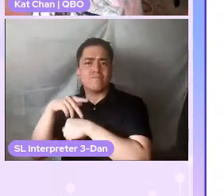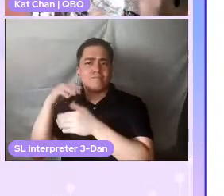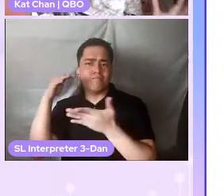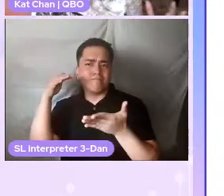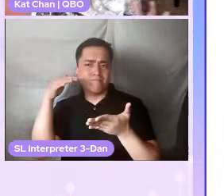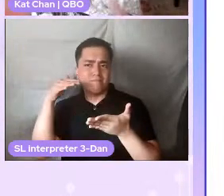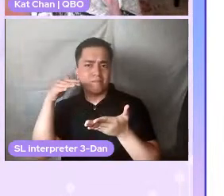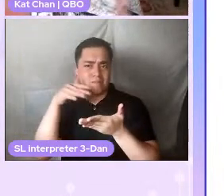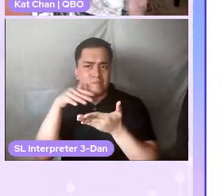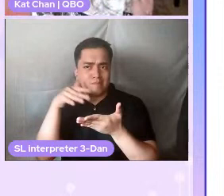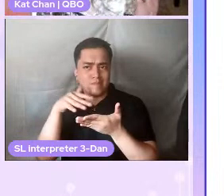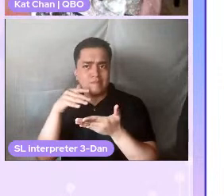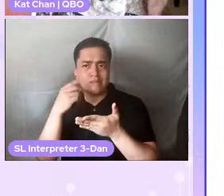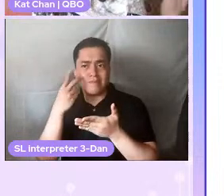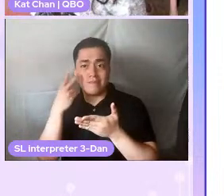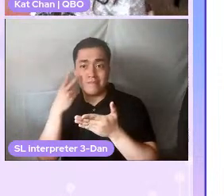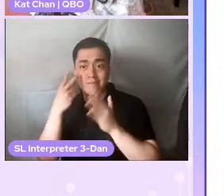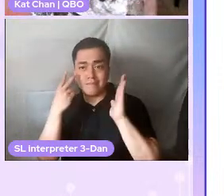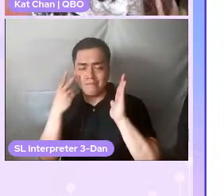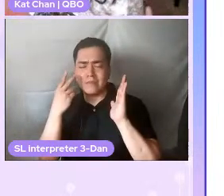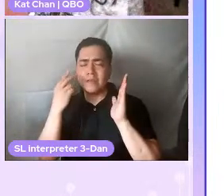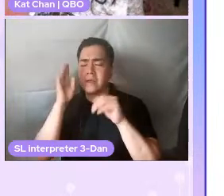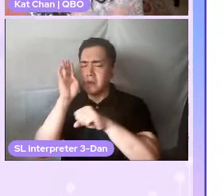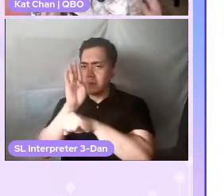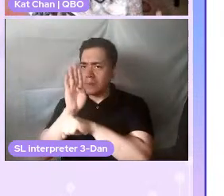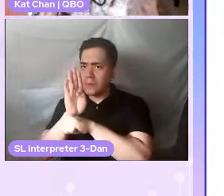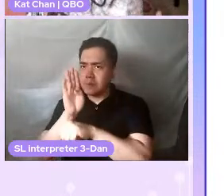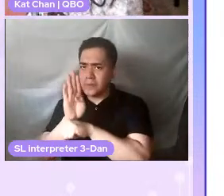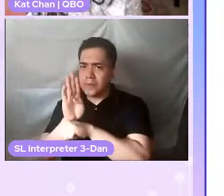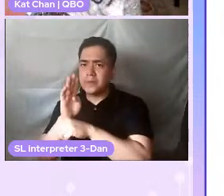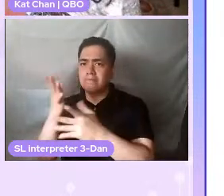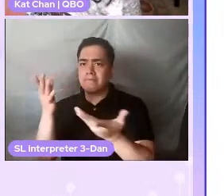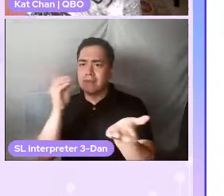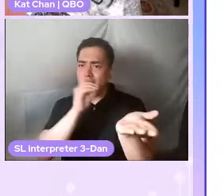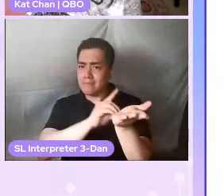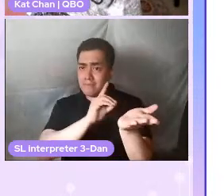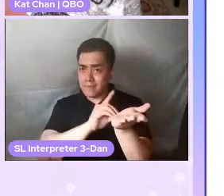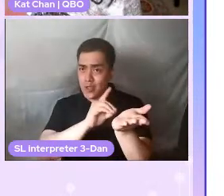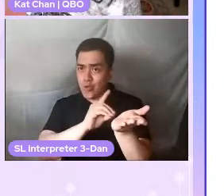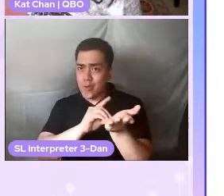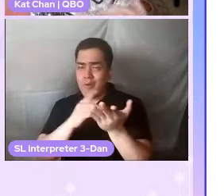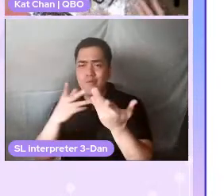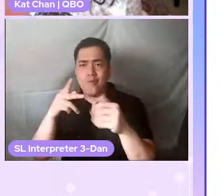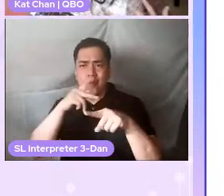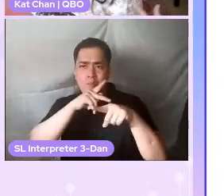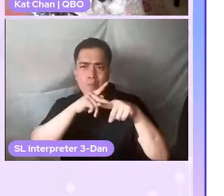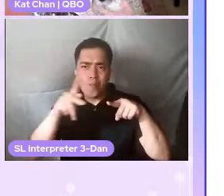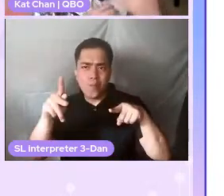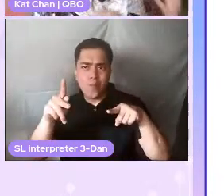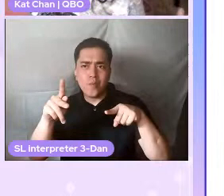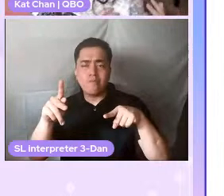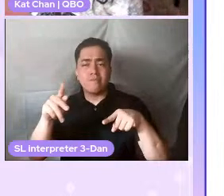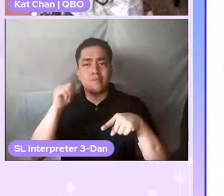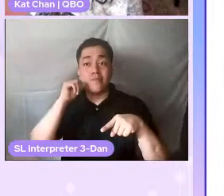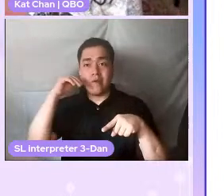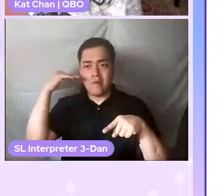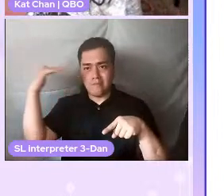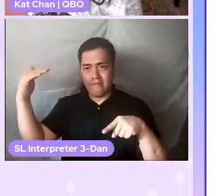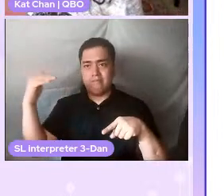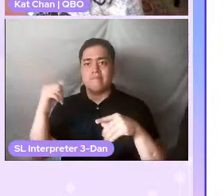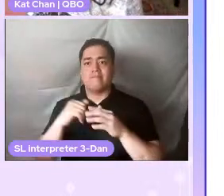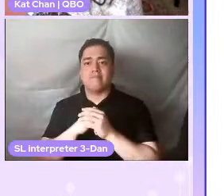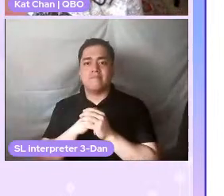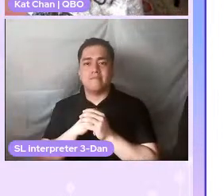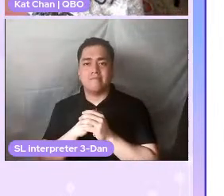sa business, mas maraming lawyers and doctors and many professionals, right, that are, where women are actually at the top of their